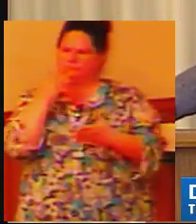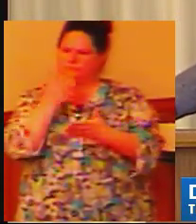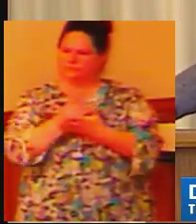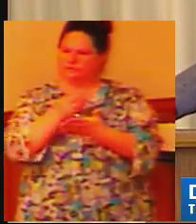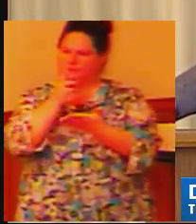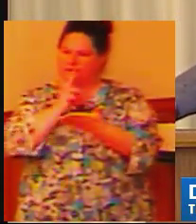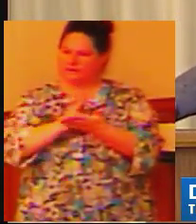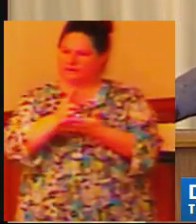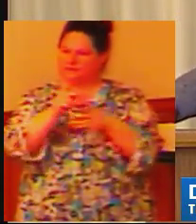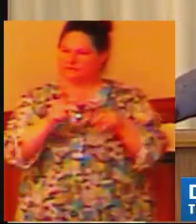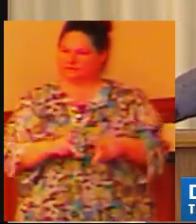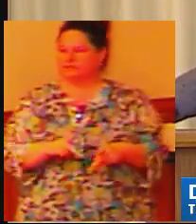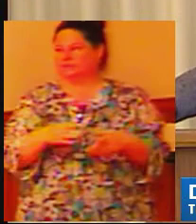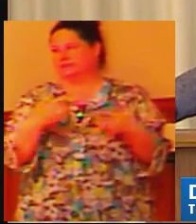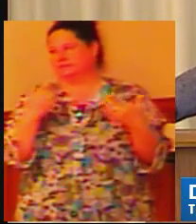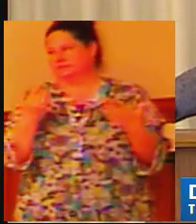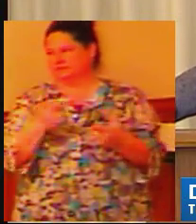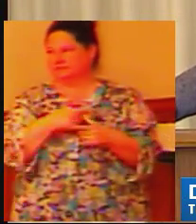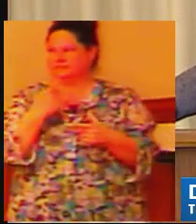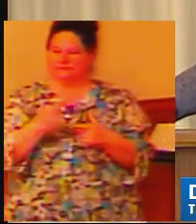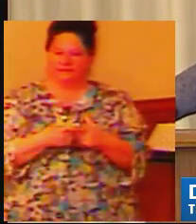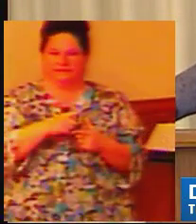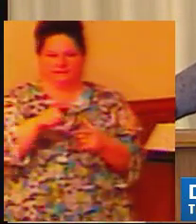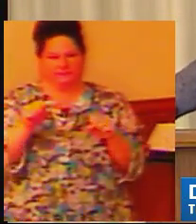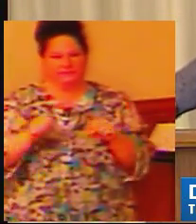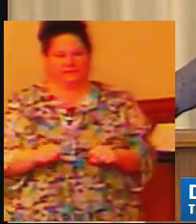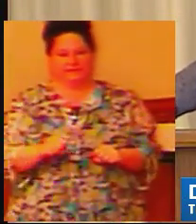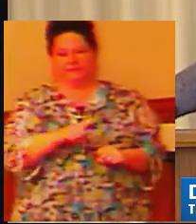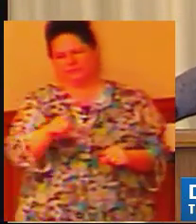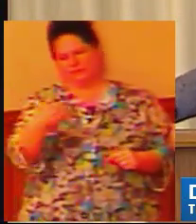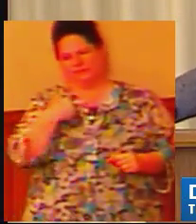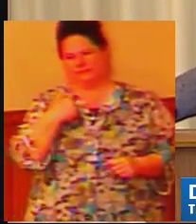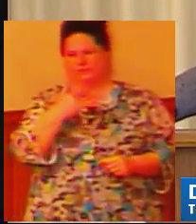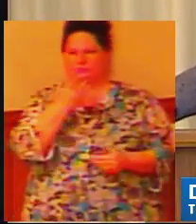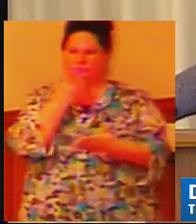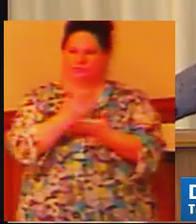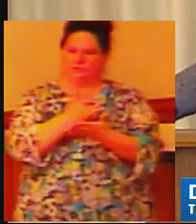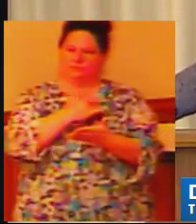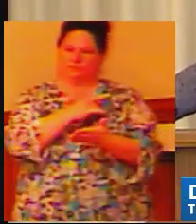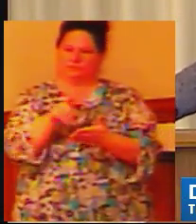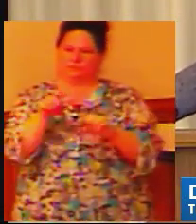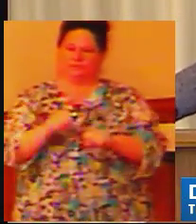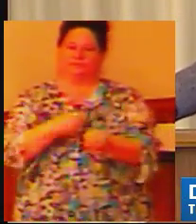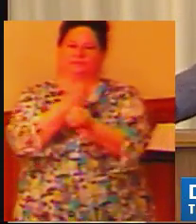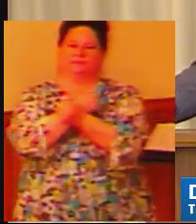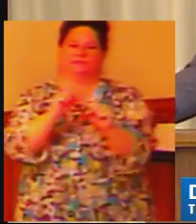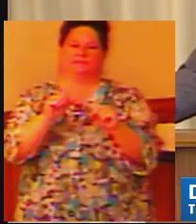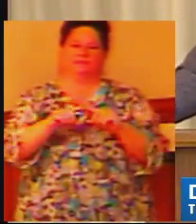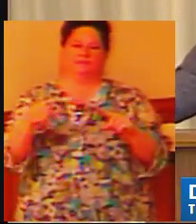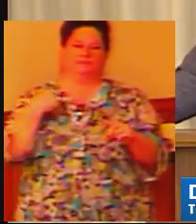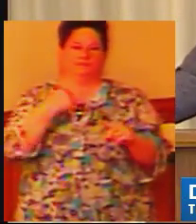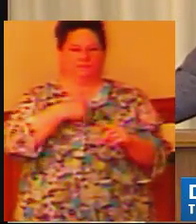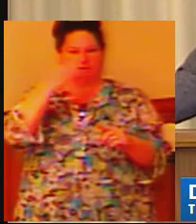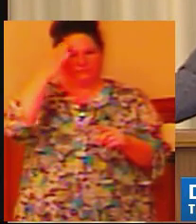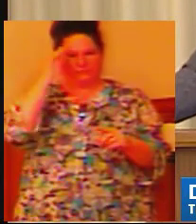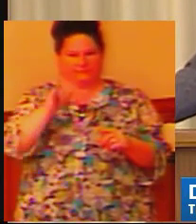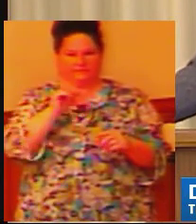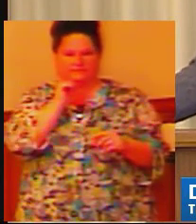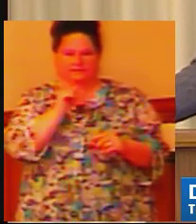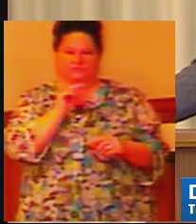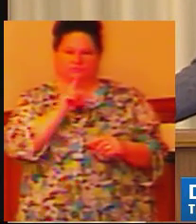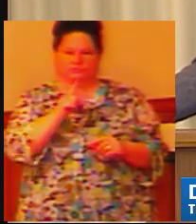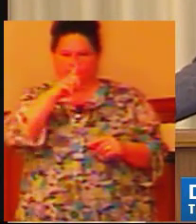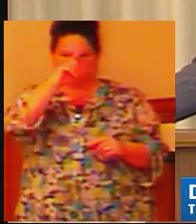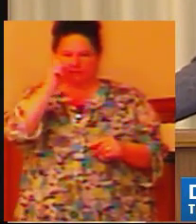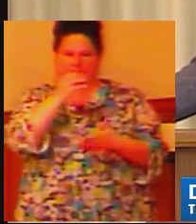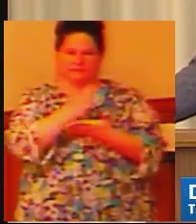person, then you can, and you have a good heart, you can be saved. Well, we know that that's not the case,